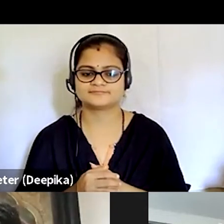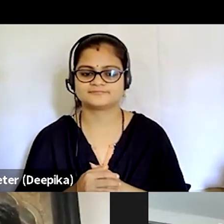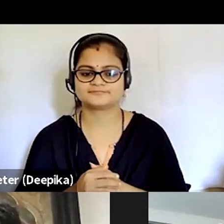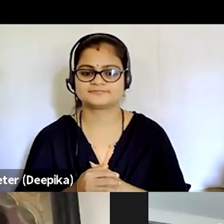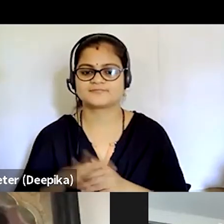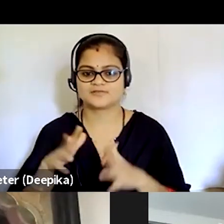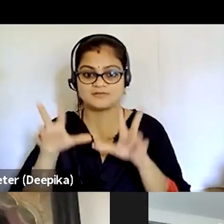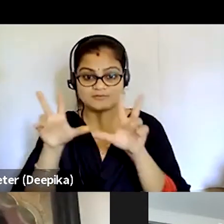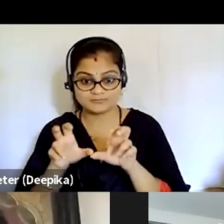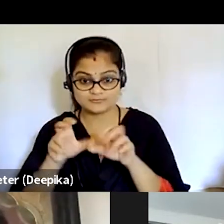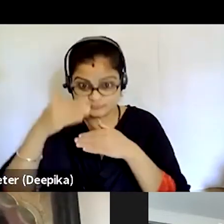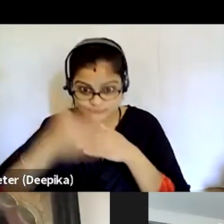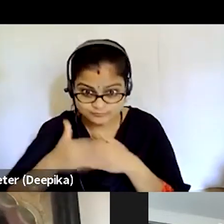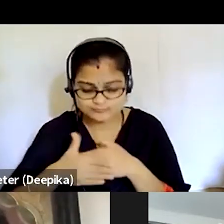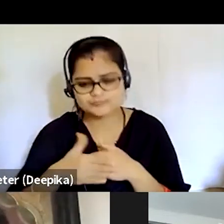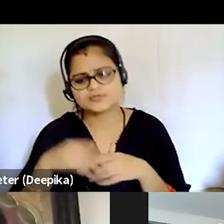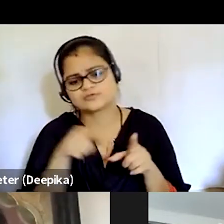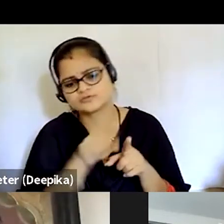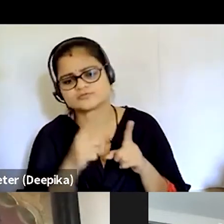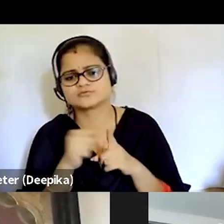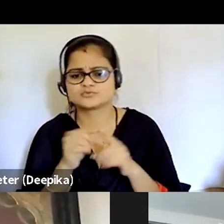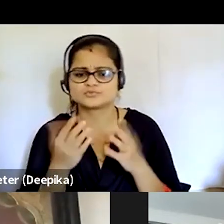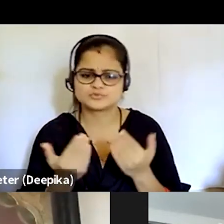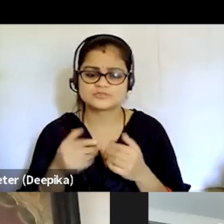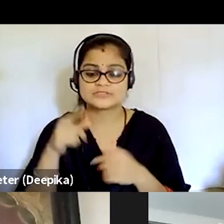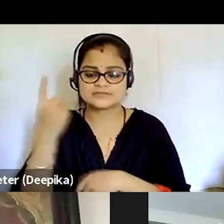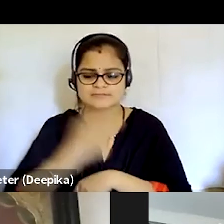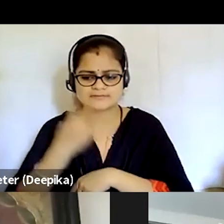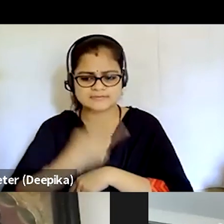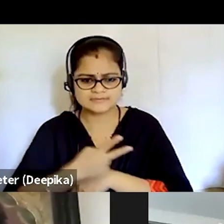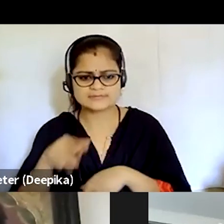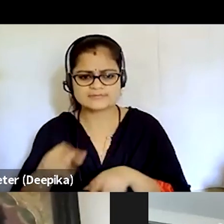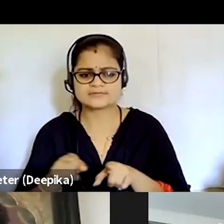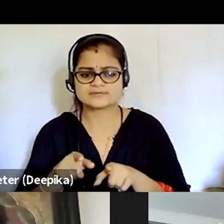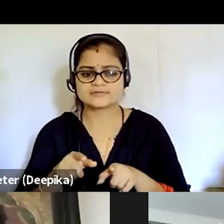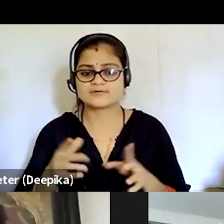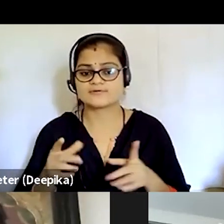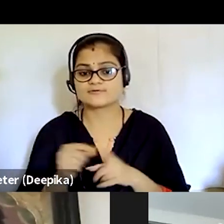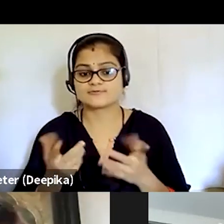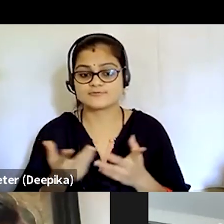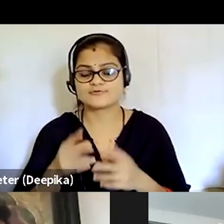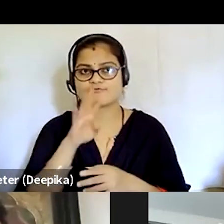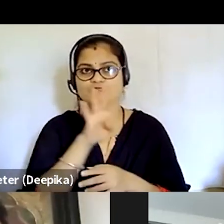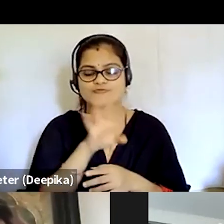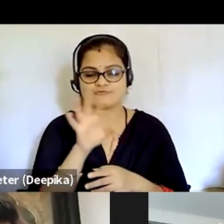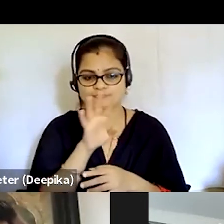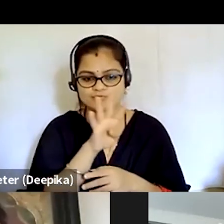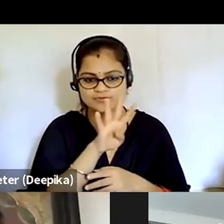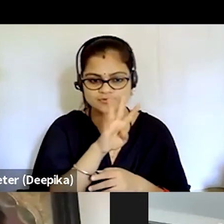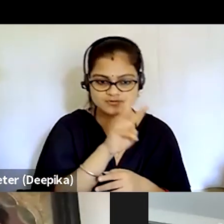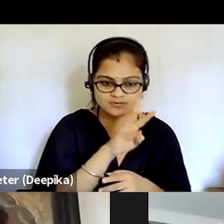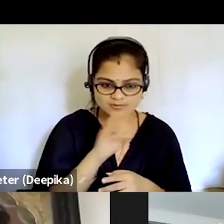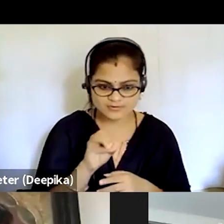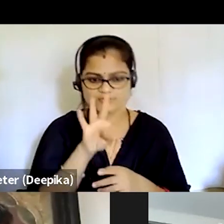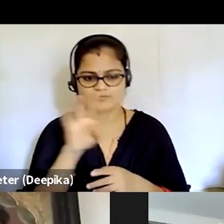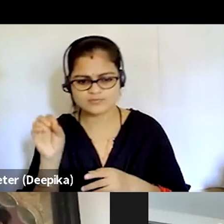curfew is on. And so in a couple of days, we had 30, 40, 50 people. And by the end of the